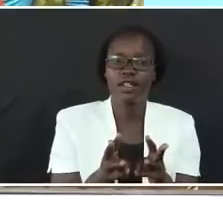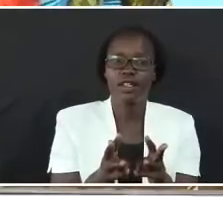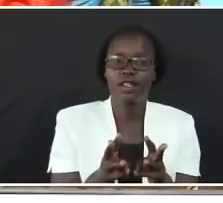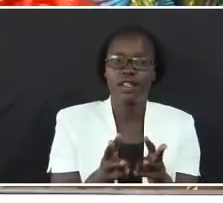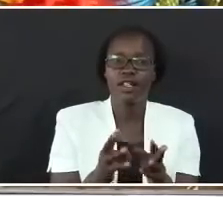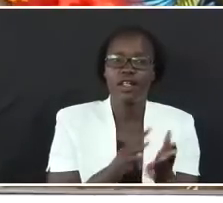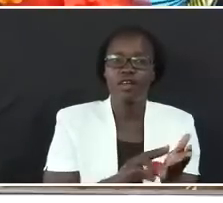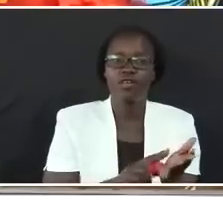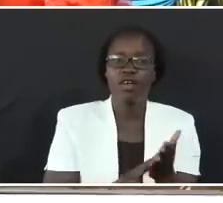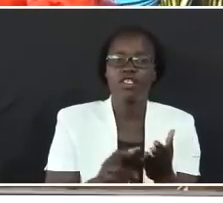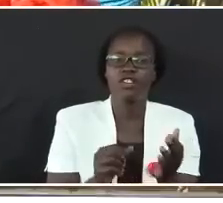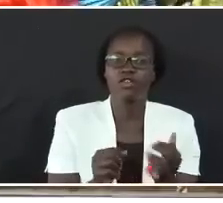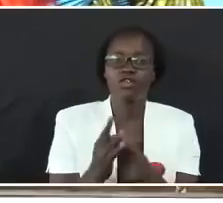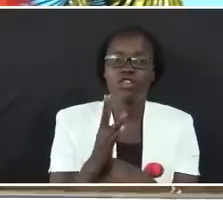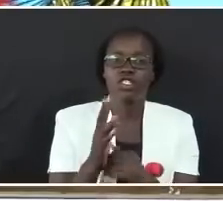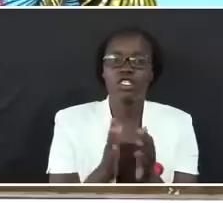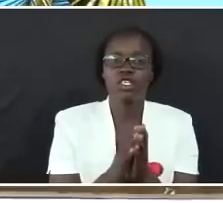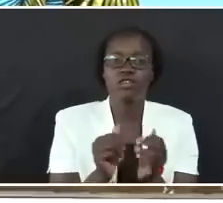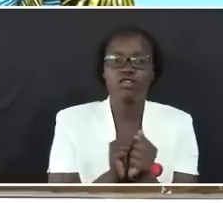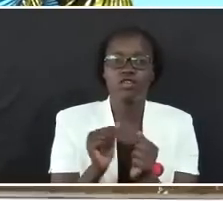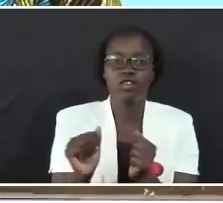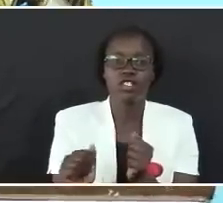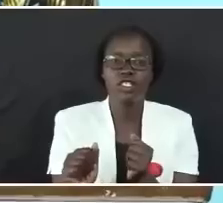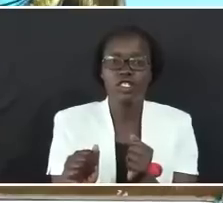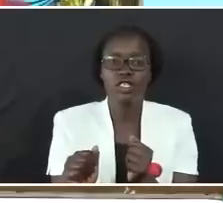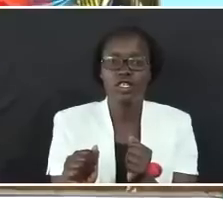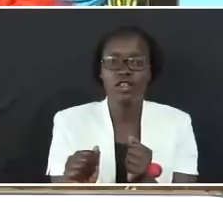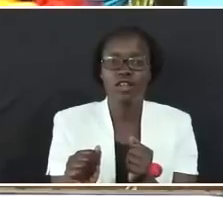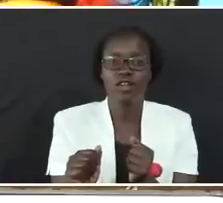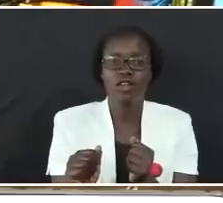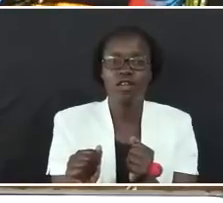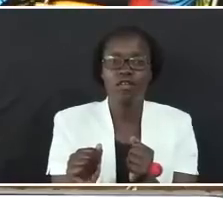33, verse 14 and 15. Listen carefully, it's beautiful.